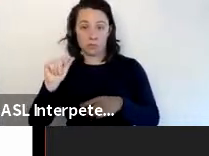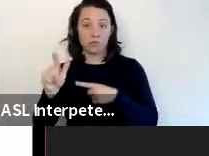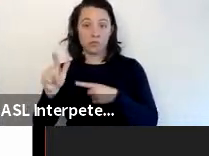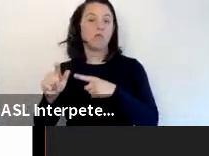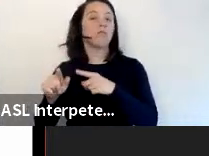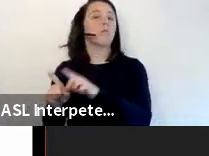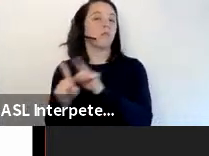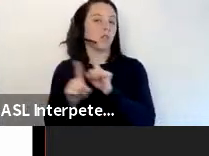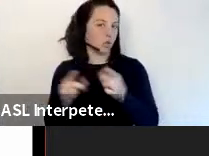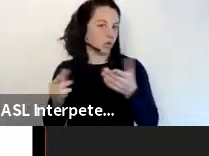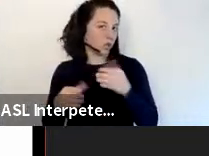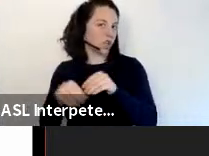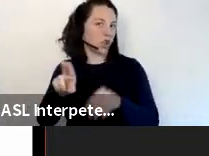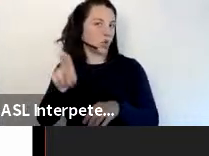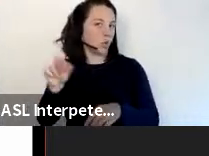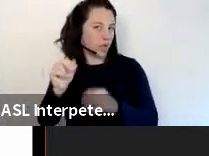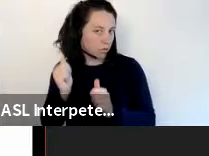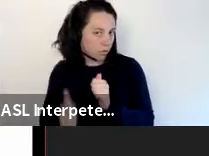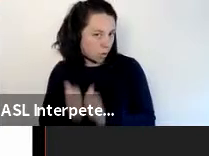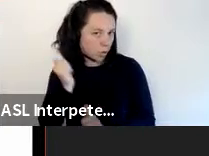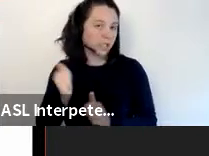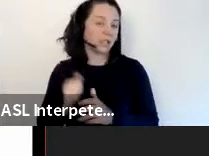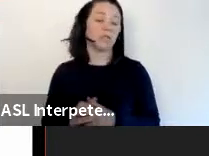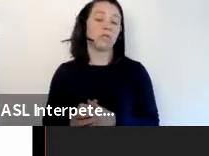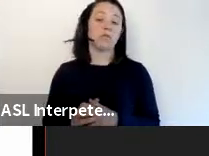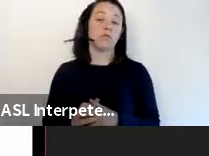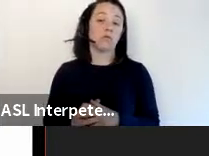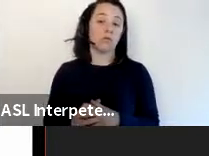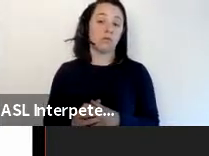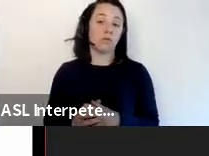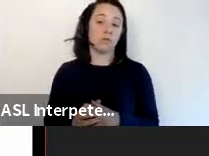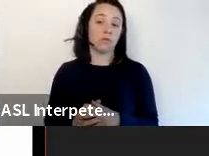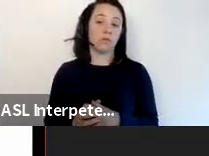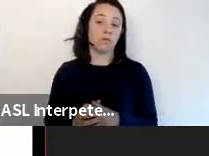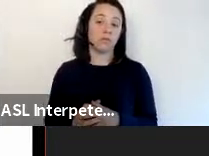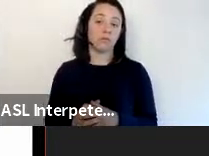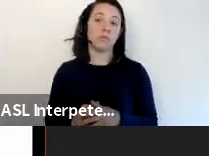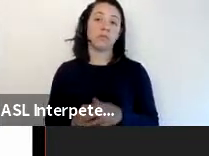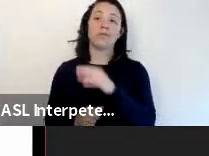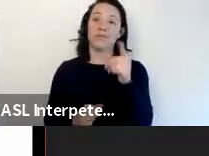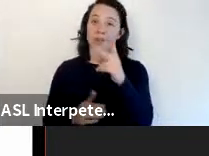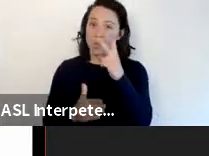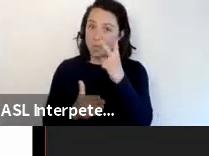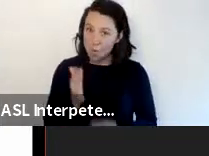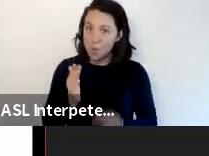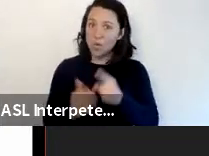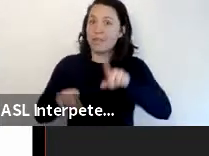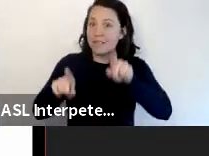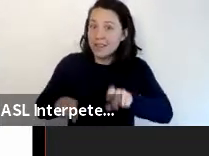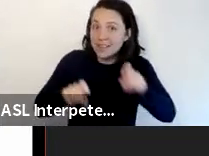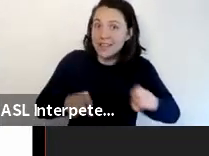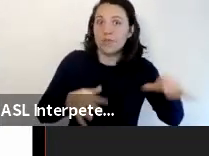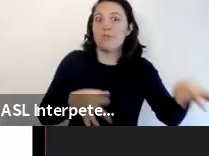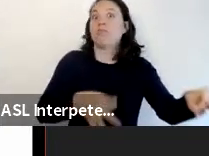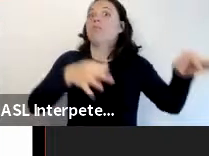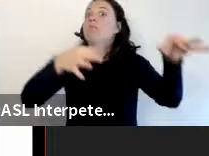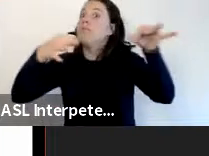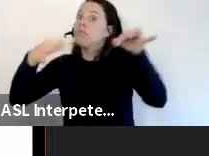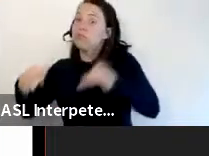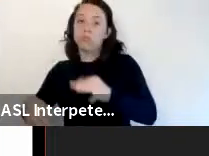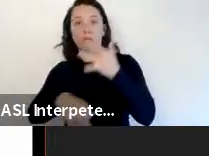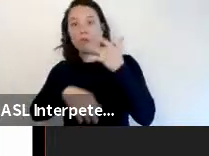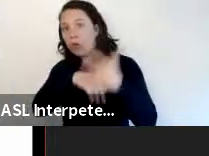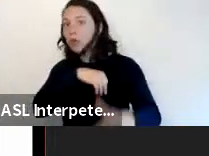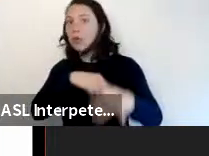US, and this for both these mRNA vaccines, they were done early on in the pandemic. So they